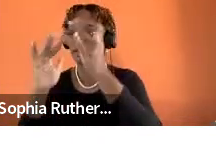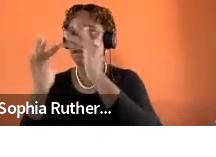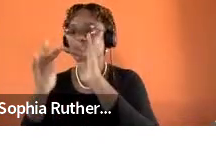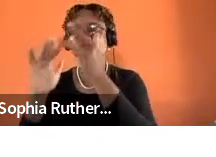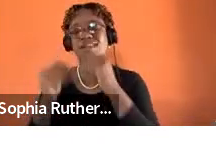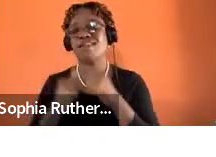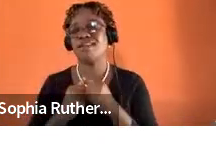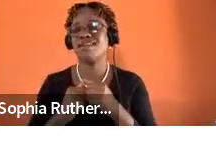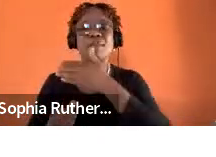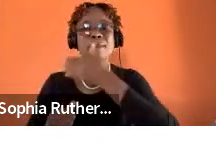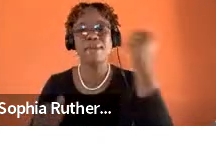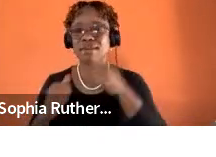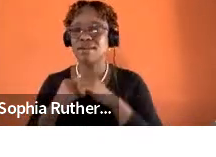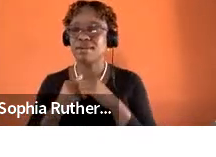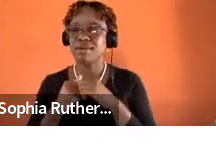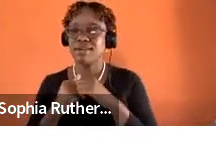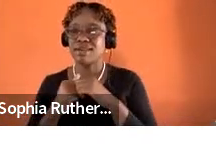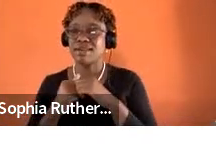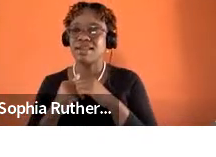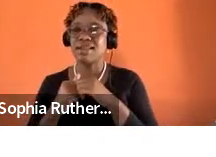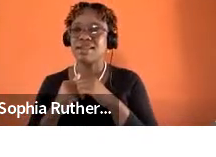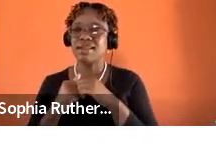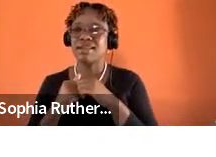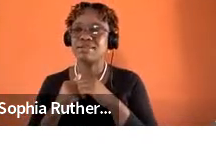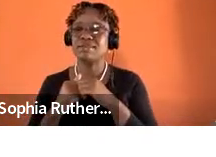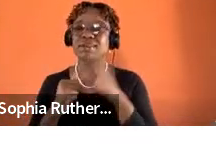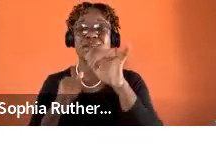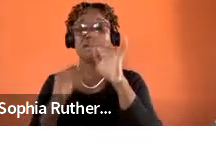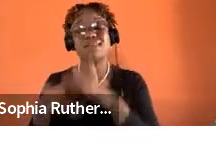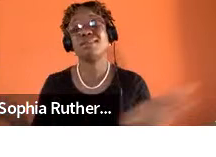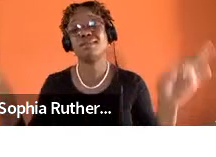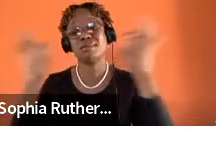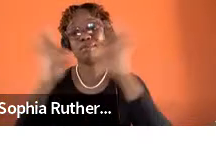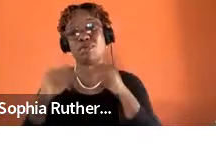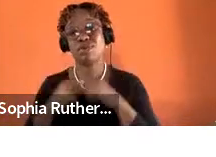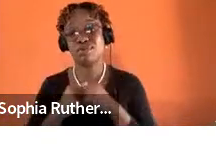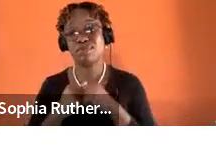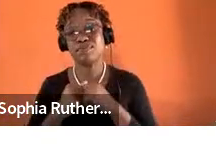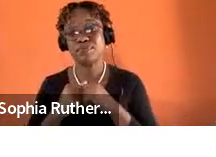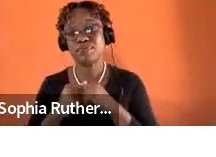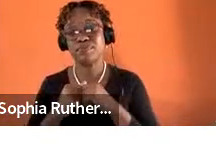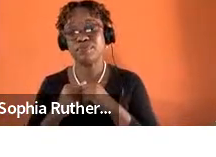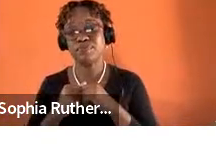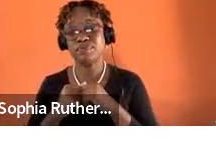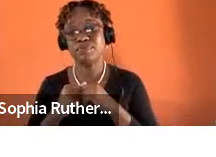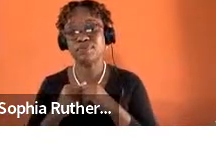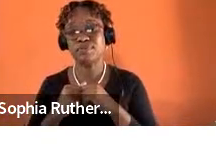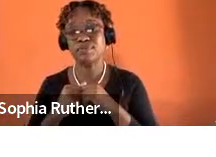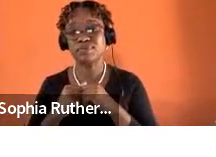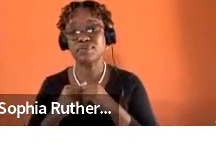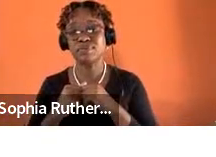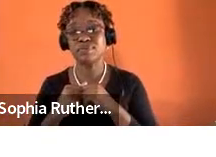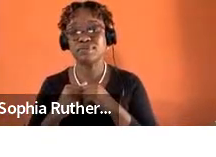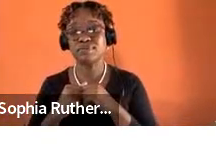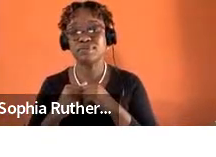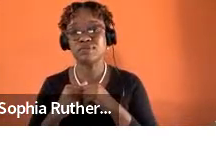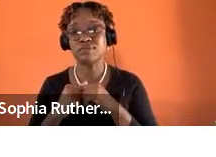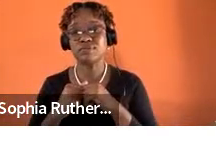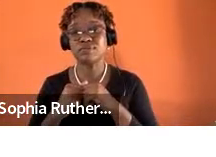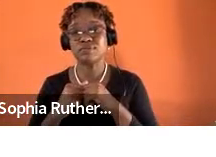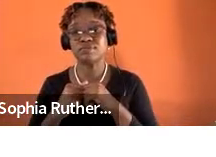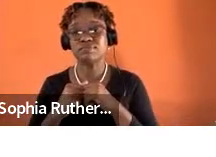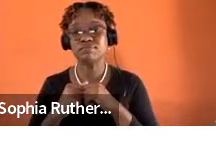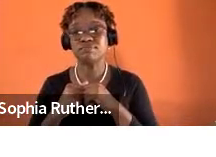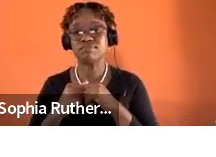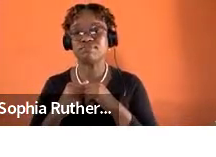Digitalization, of course, is viewed as a key component in strengthening people-centered healthcare. And there's a lot of benefits to